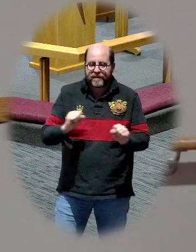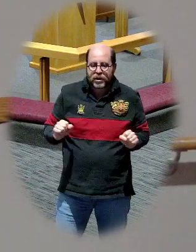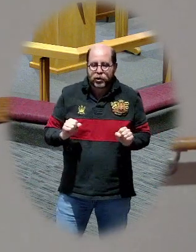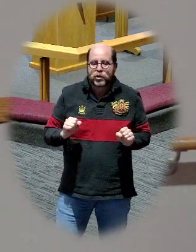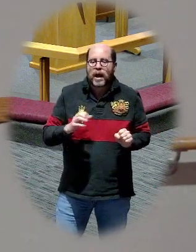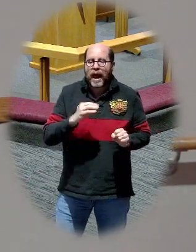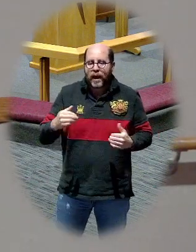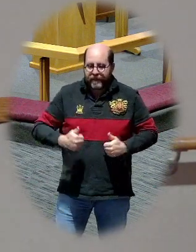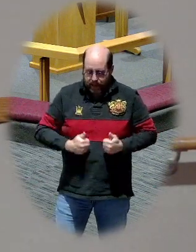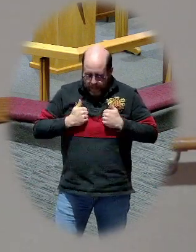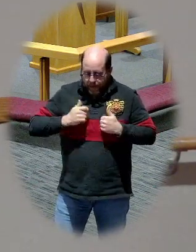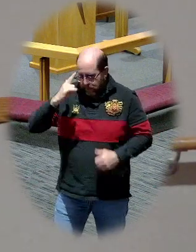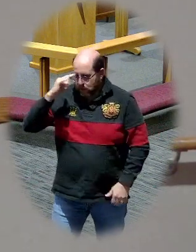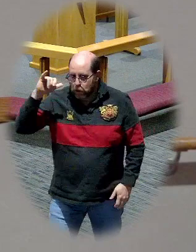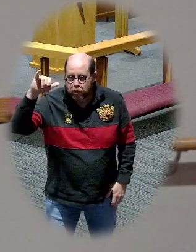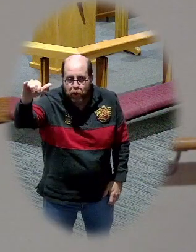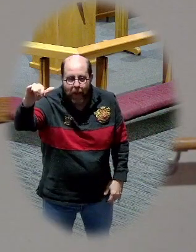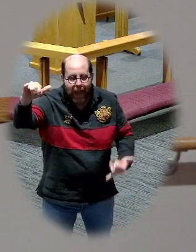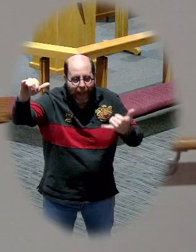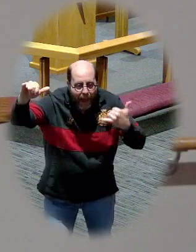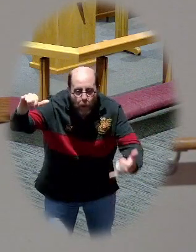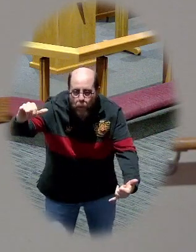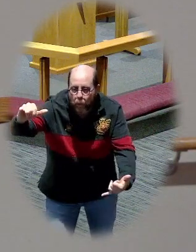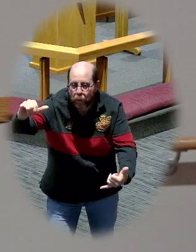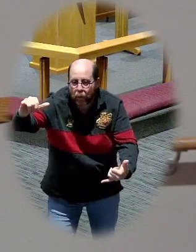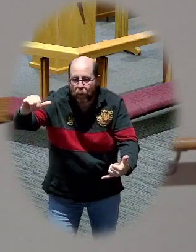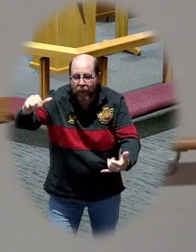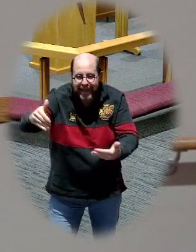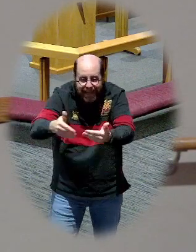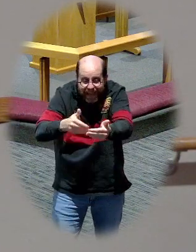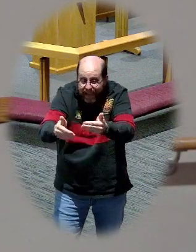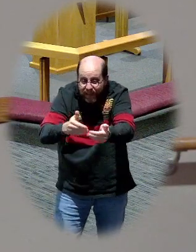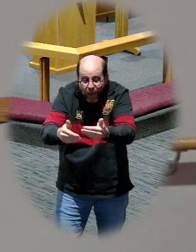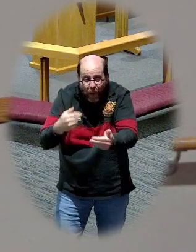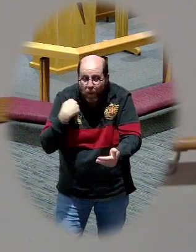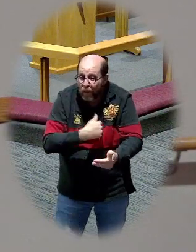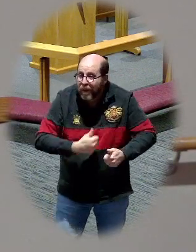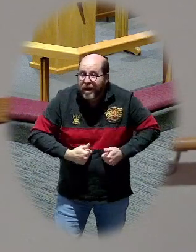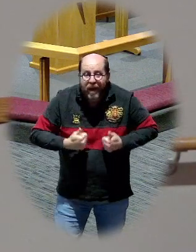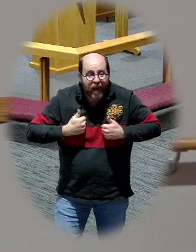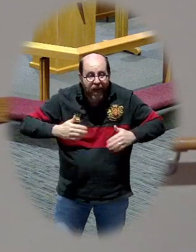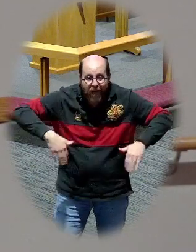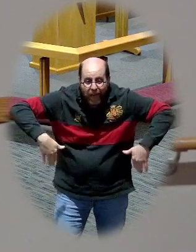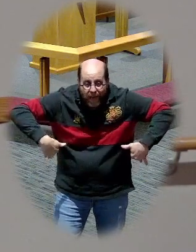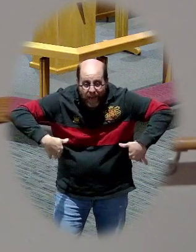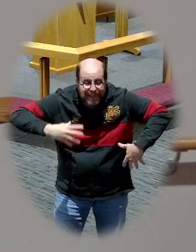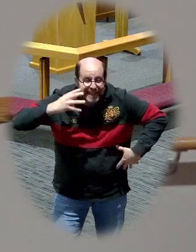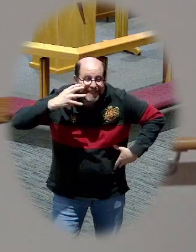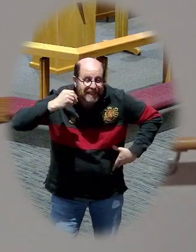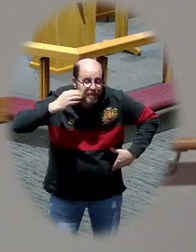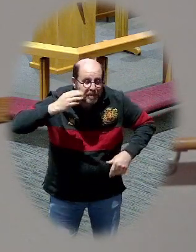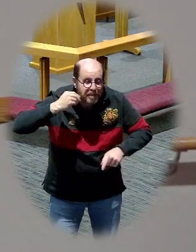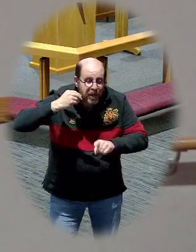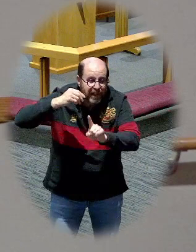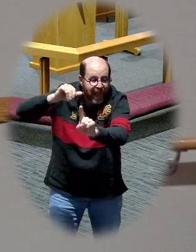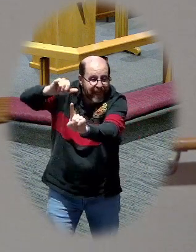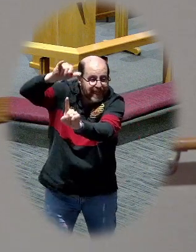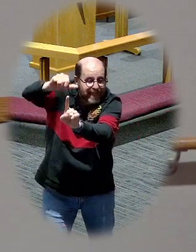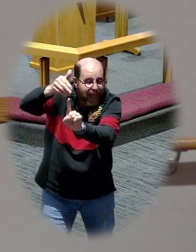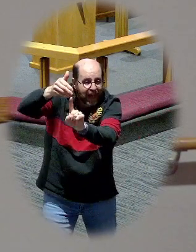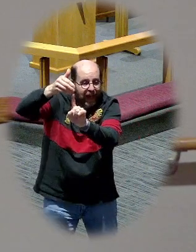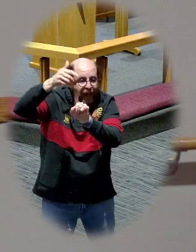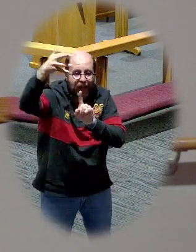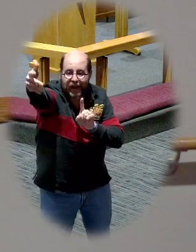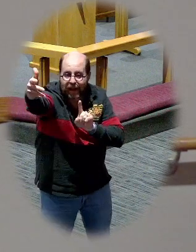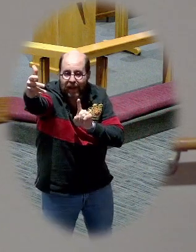and eternal life now, even though we are not yet experiencing them in the